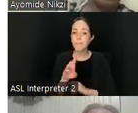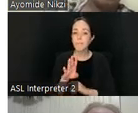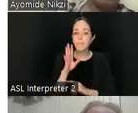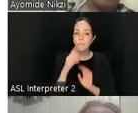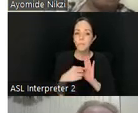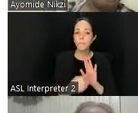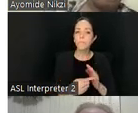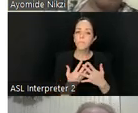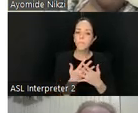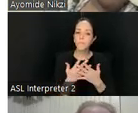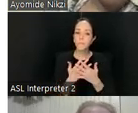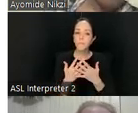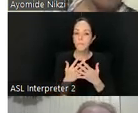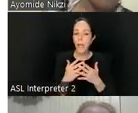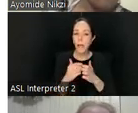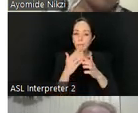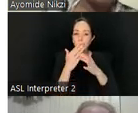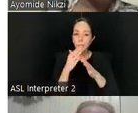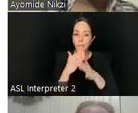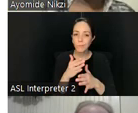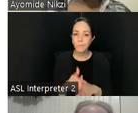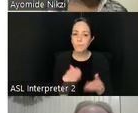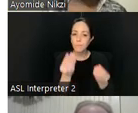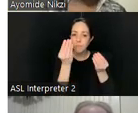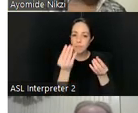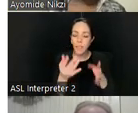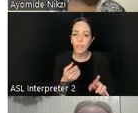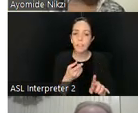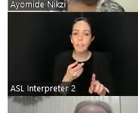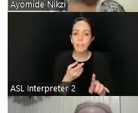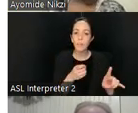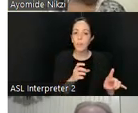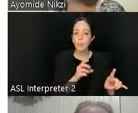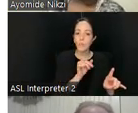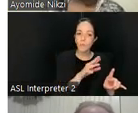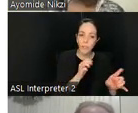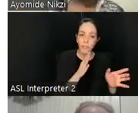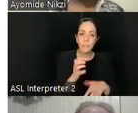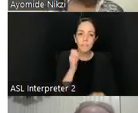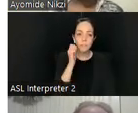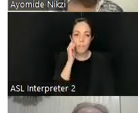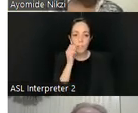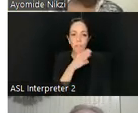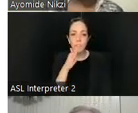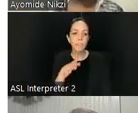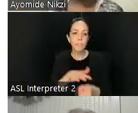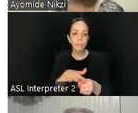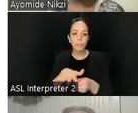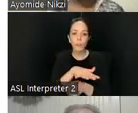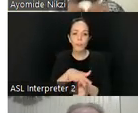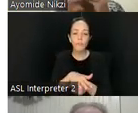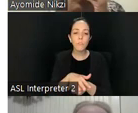race, ethnicity, geography, and other important categories to offer a nuanced look at the data.